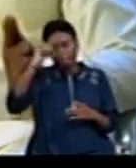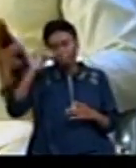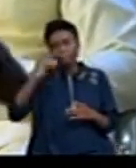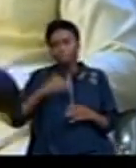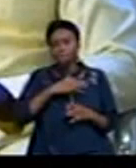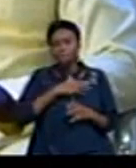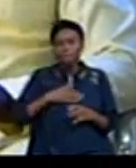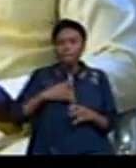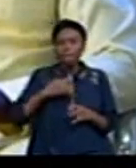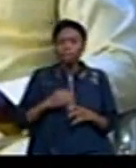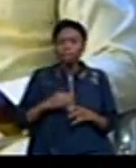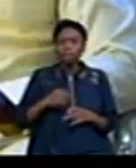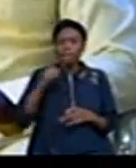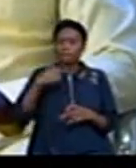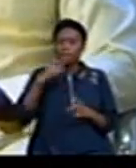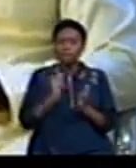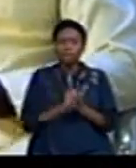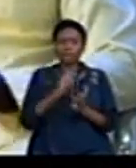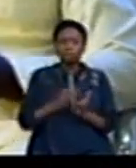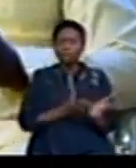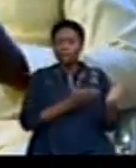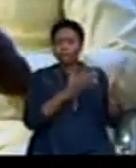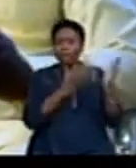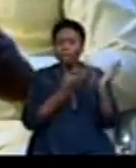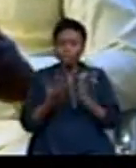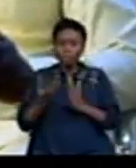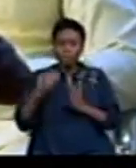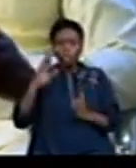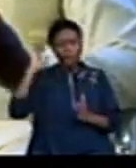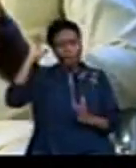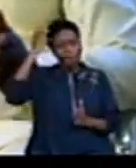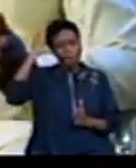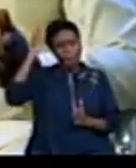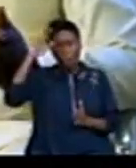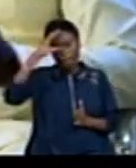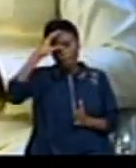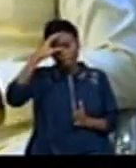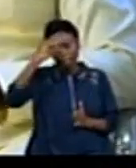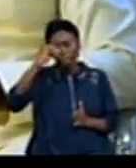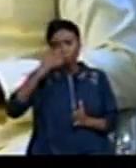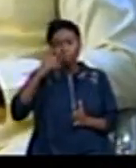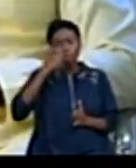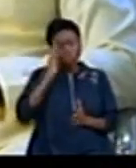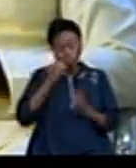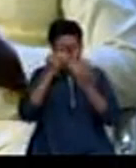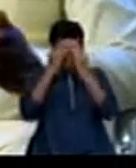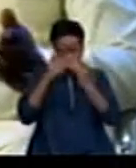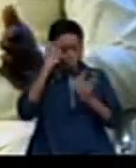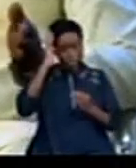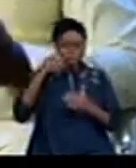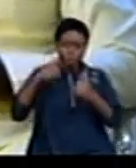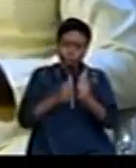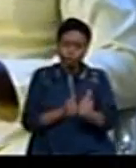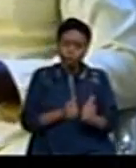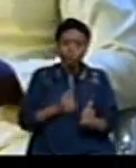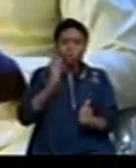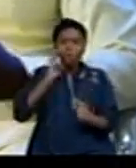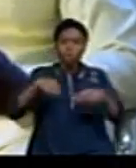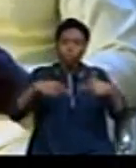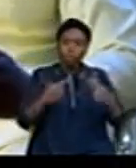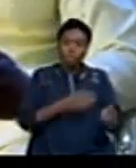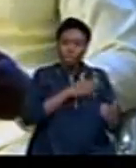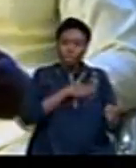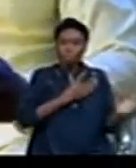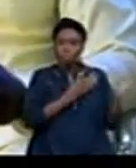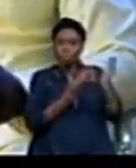not? Go and bring the madman. Go and bring him. Now that you have given him food, he will obey you, will follow you. Then she went and then brought him. The